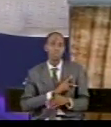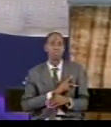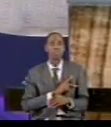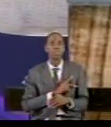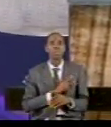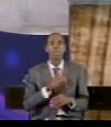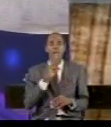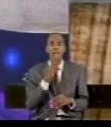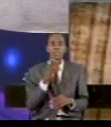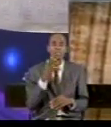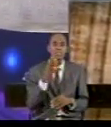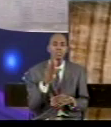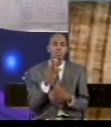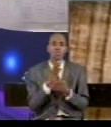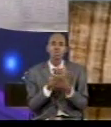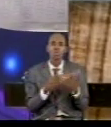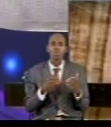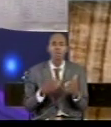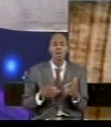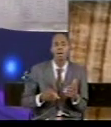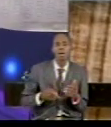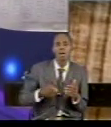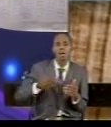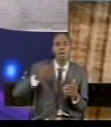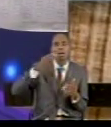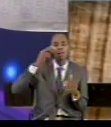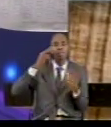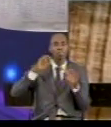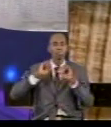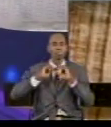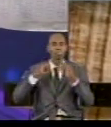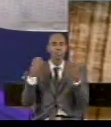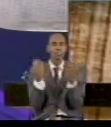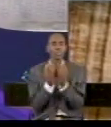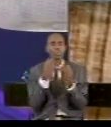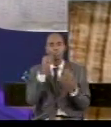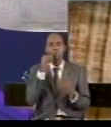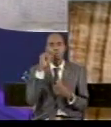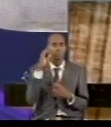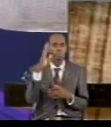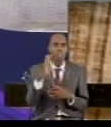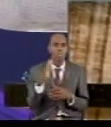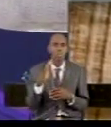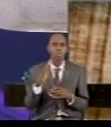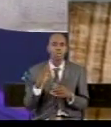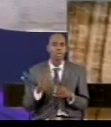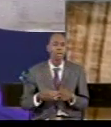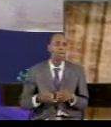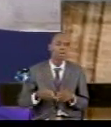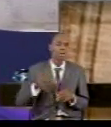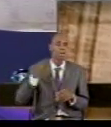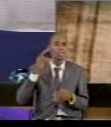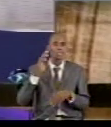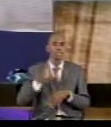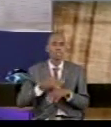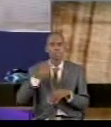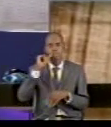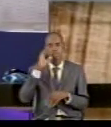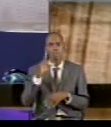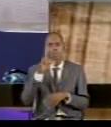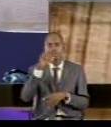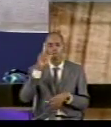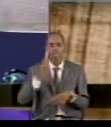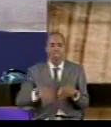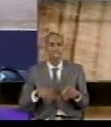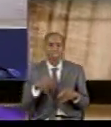some high society women or high church women you cannot say no